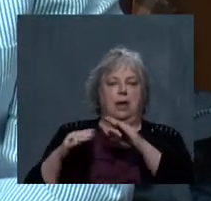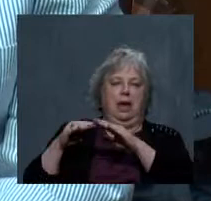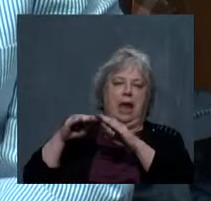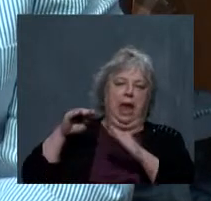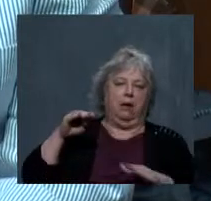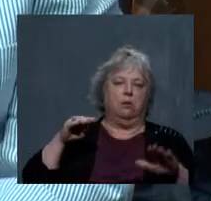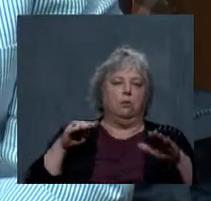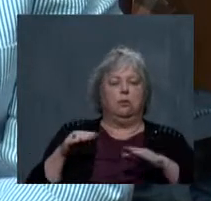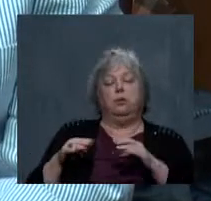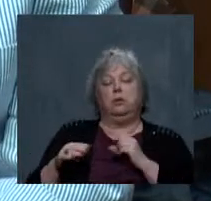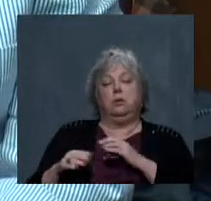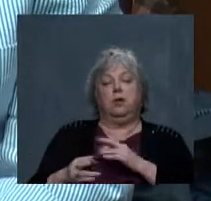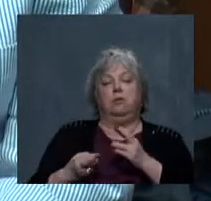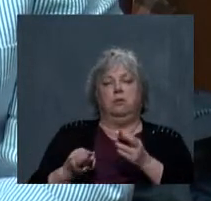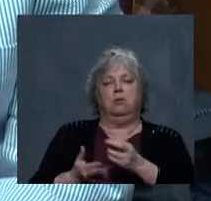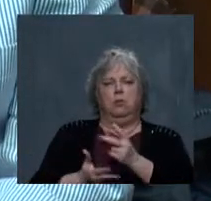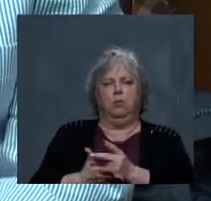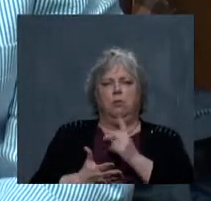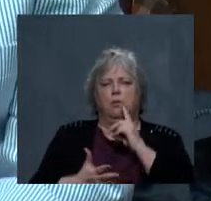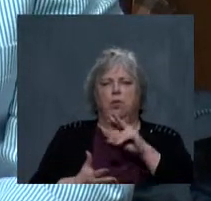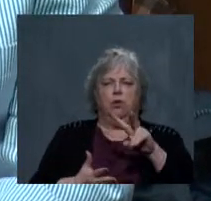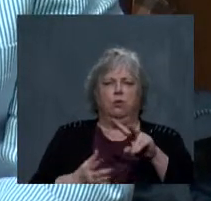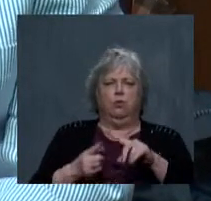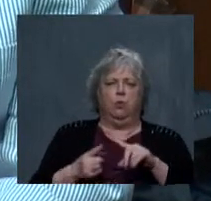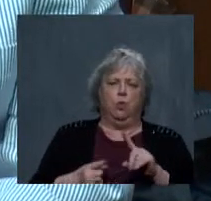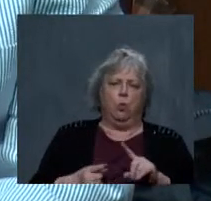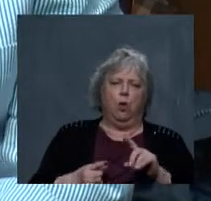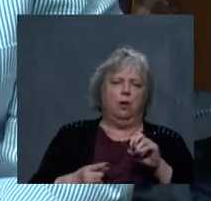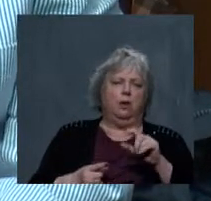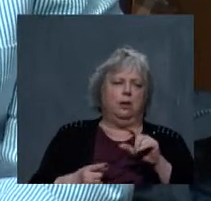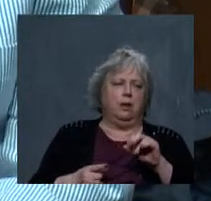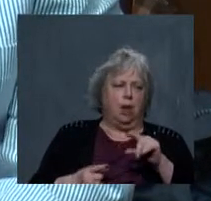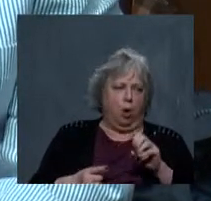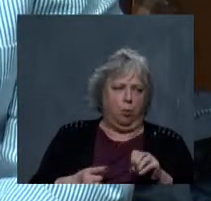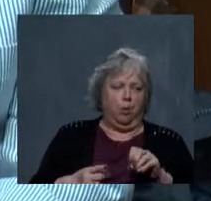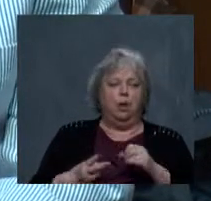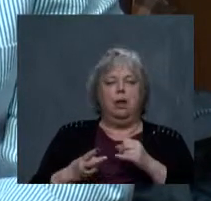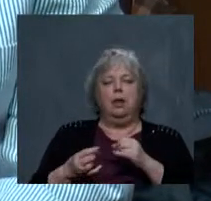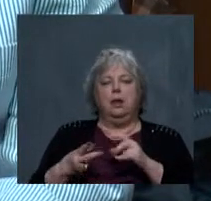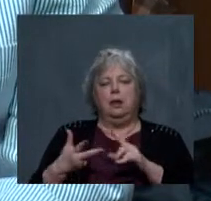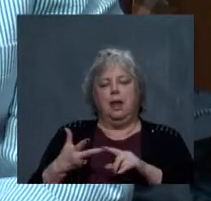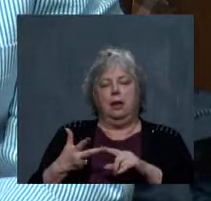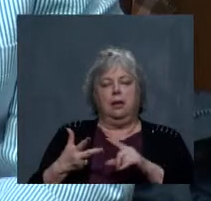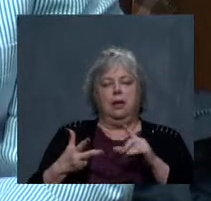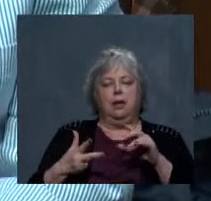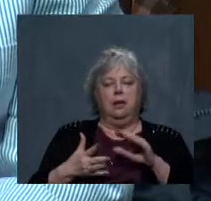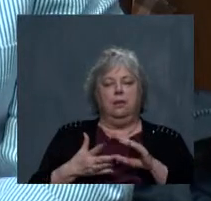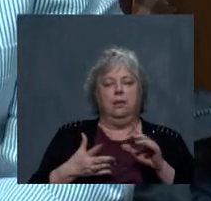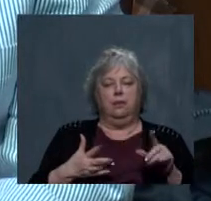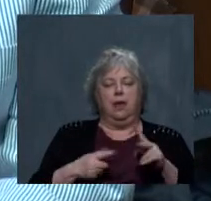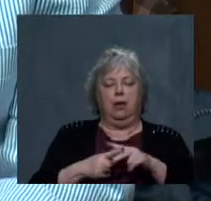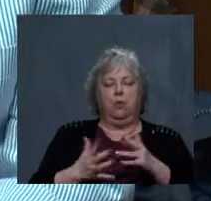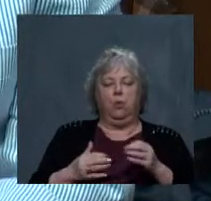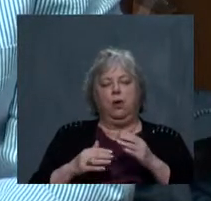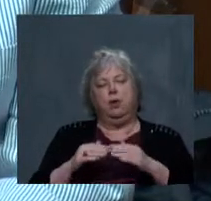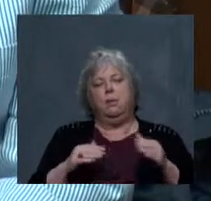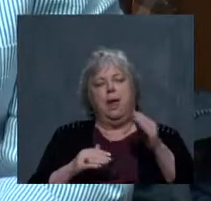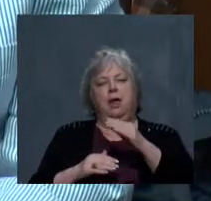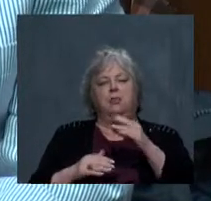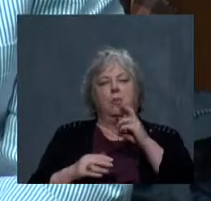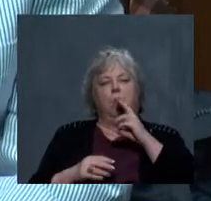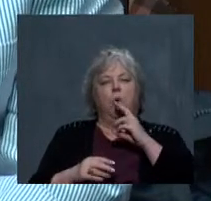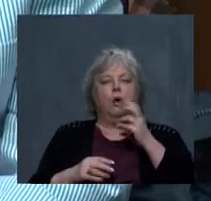Staff recommends approval of the variance for this 2-to-1 slope. Lastly, the applicant is requesting to exceed the maximum water surface storage